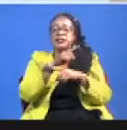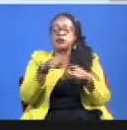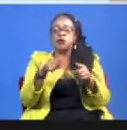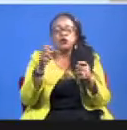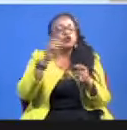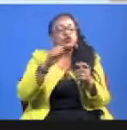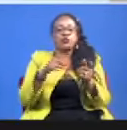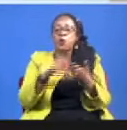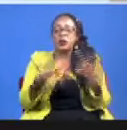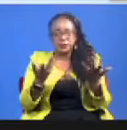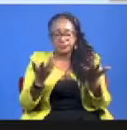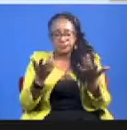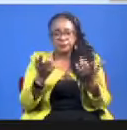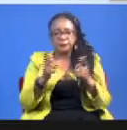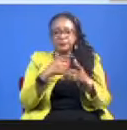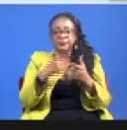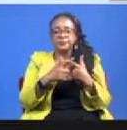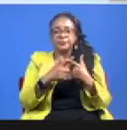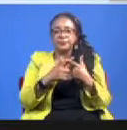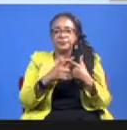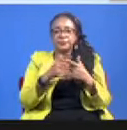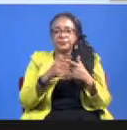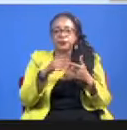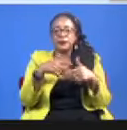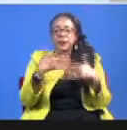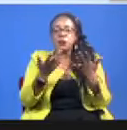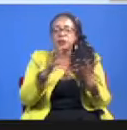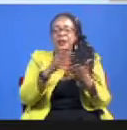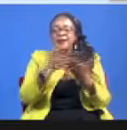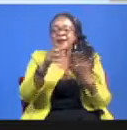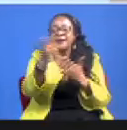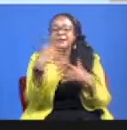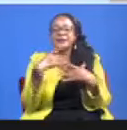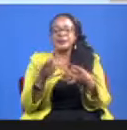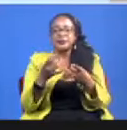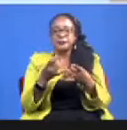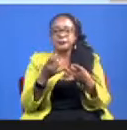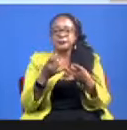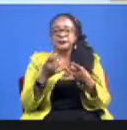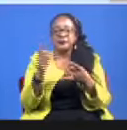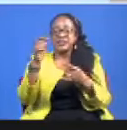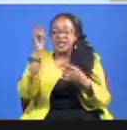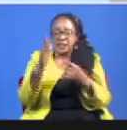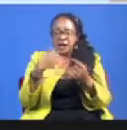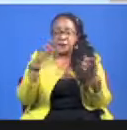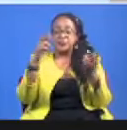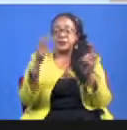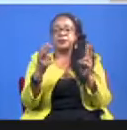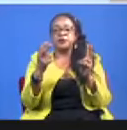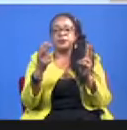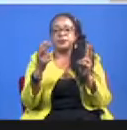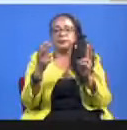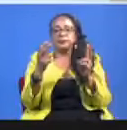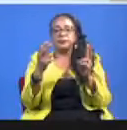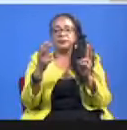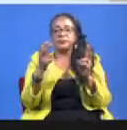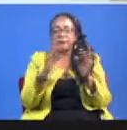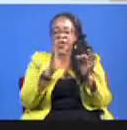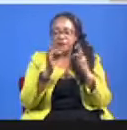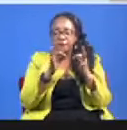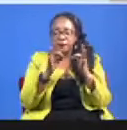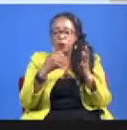cancellation, so what? And then we followed up. What about any other part of interest? Already Kenyans have a perception. And